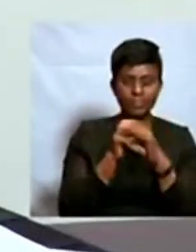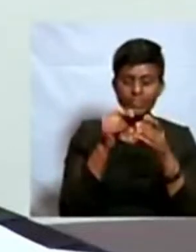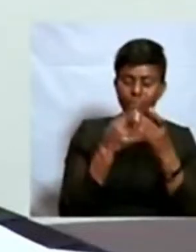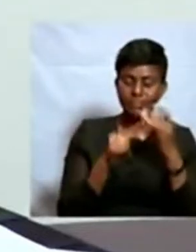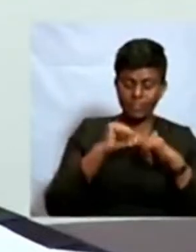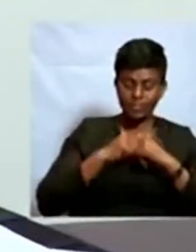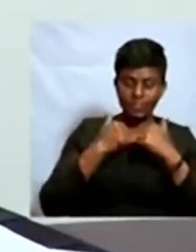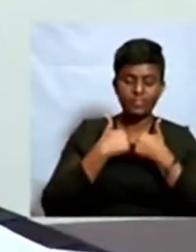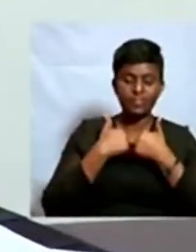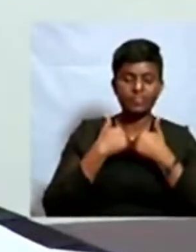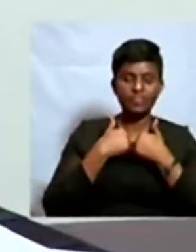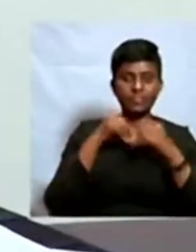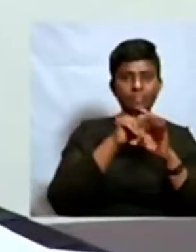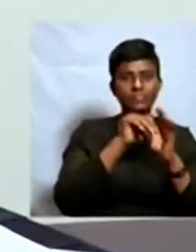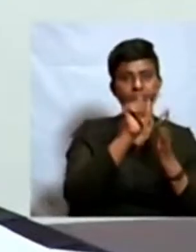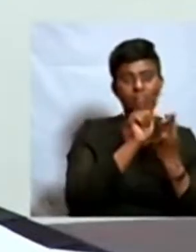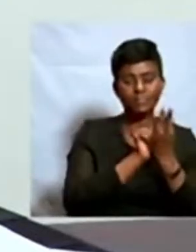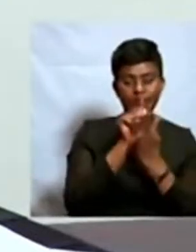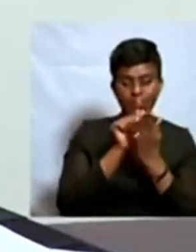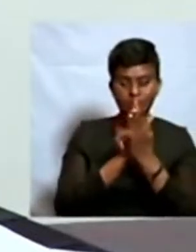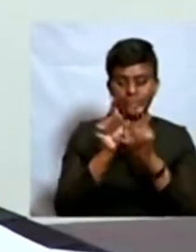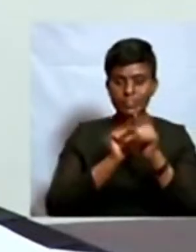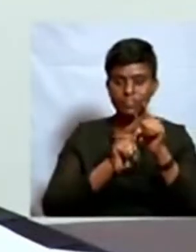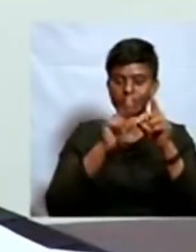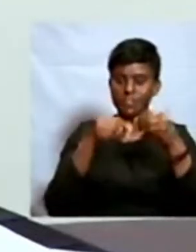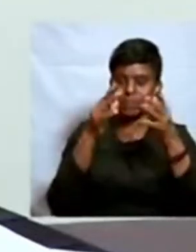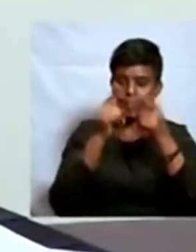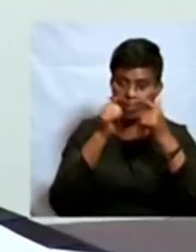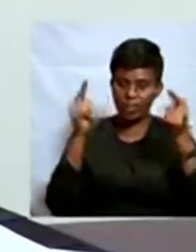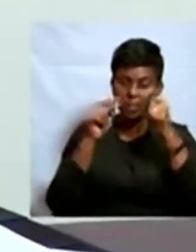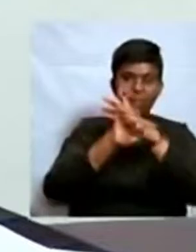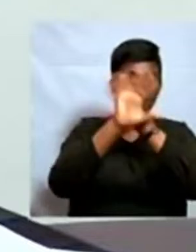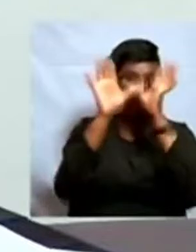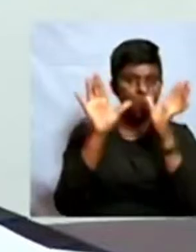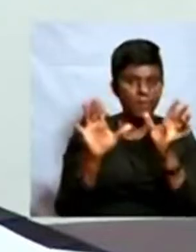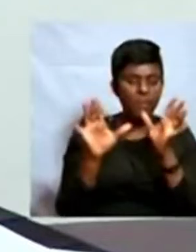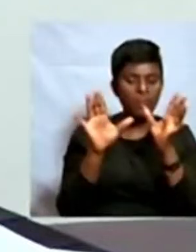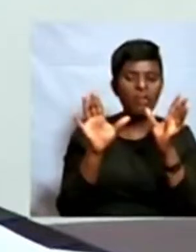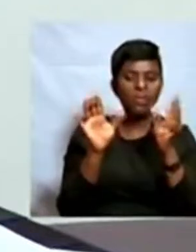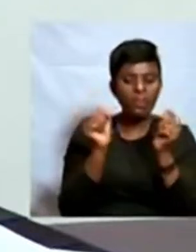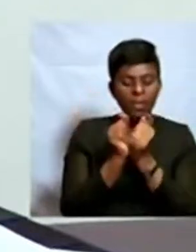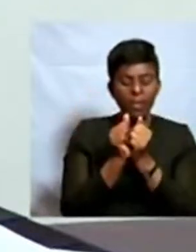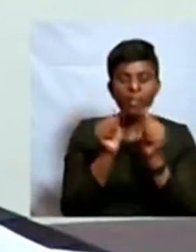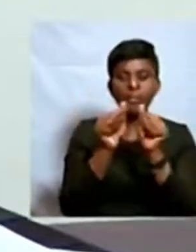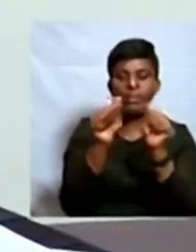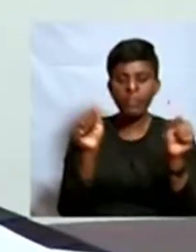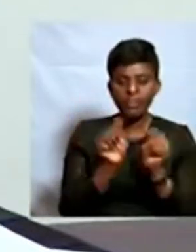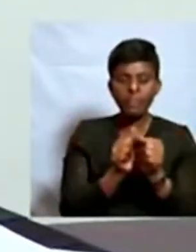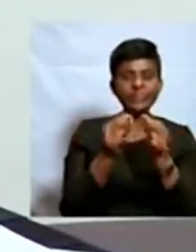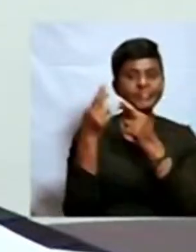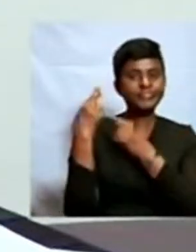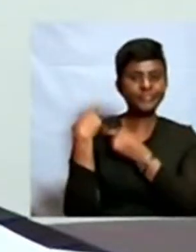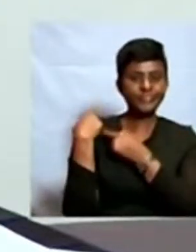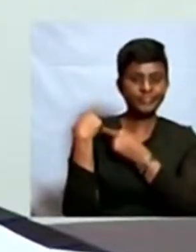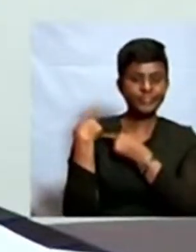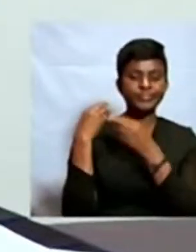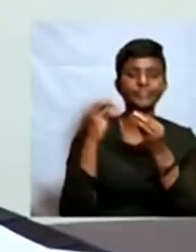in the original Act. They provide greater clarity in terms of the general